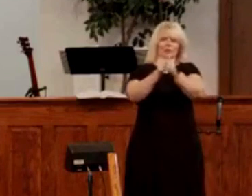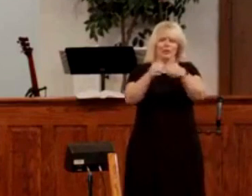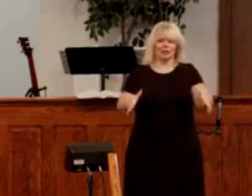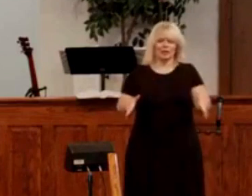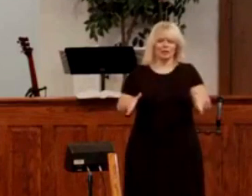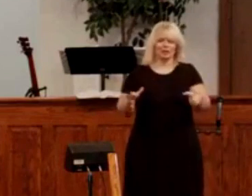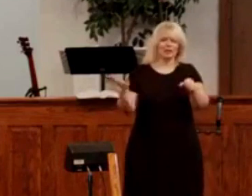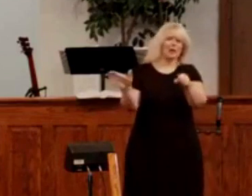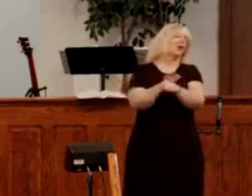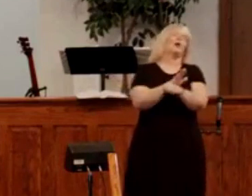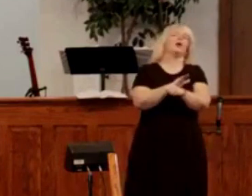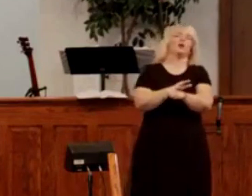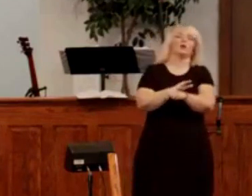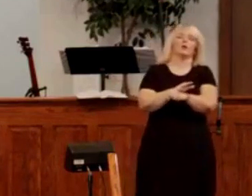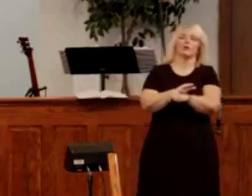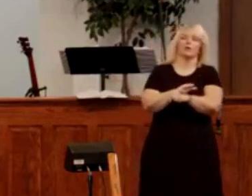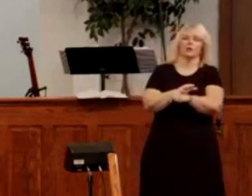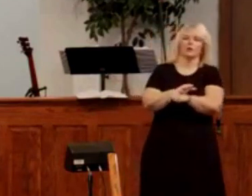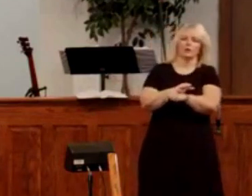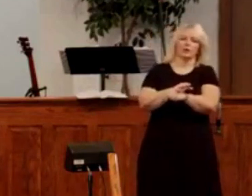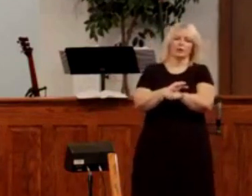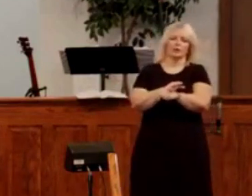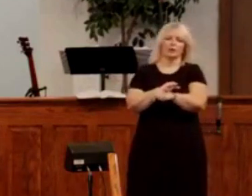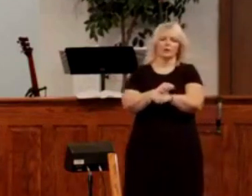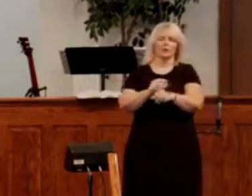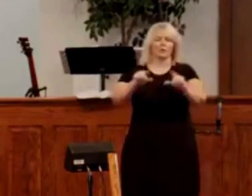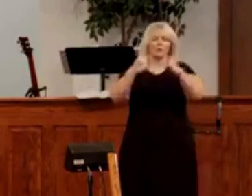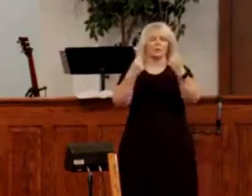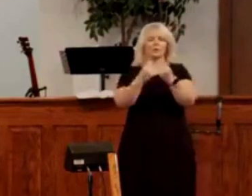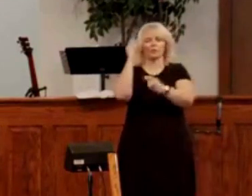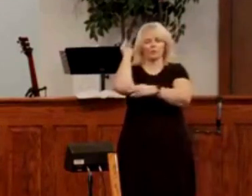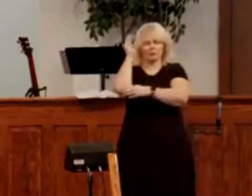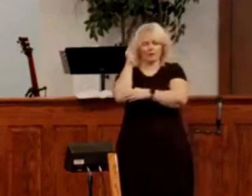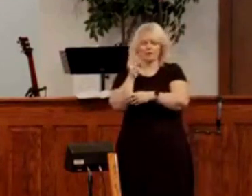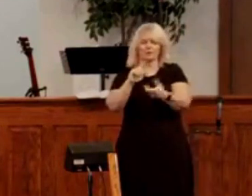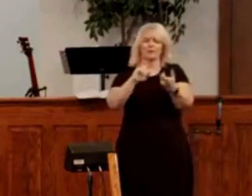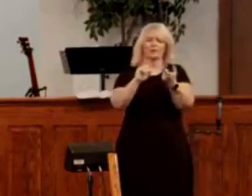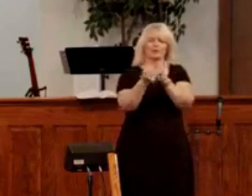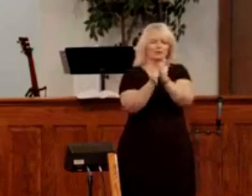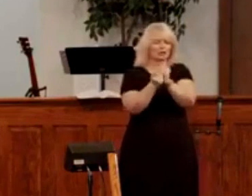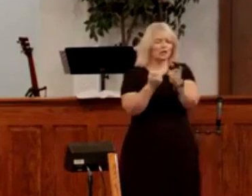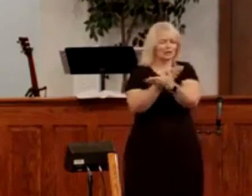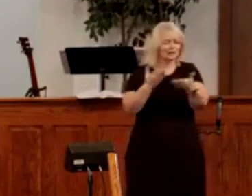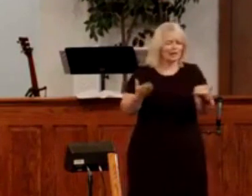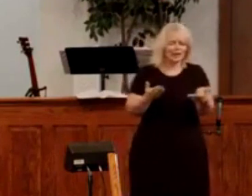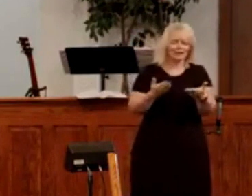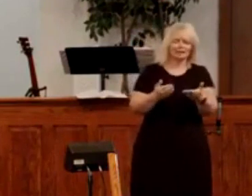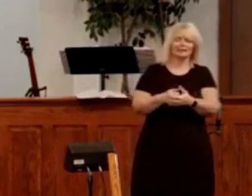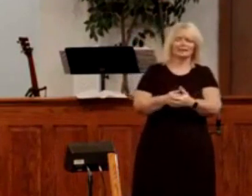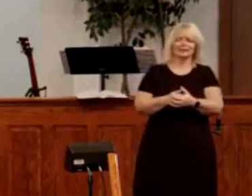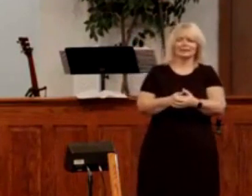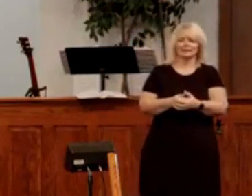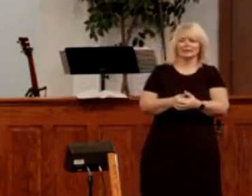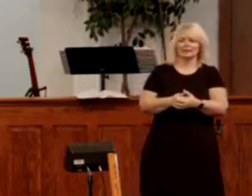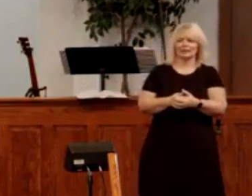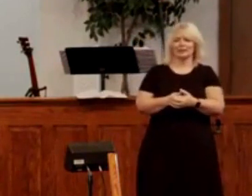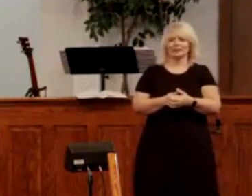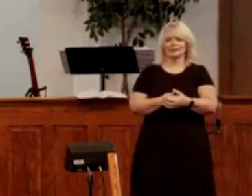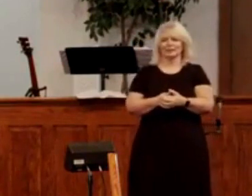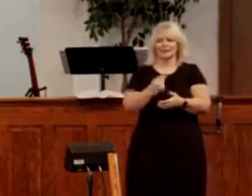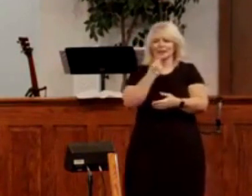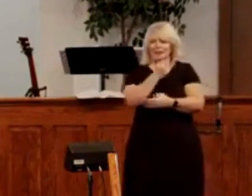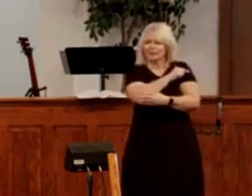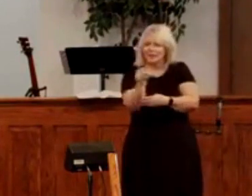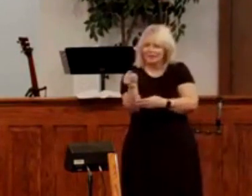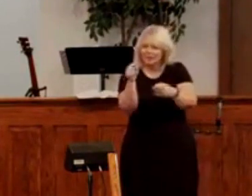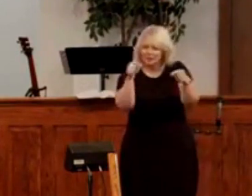series for COVID. I mean, we're going to have to squeeze it in some other place. We move things around and push things around. And so I'm telling